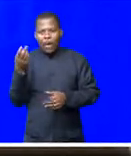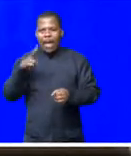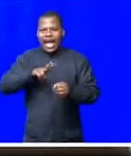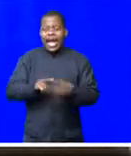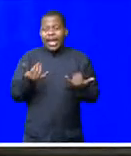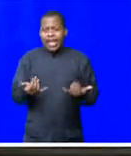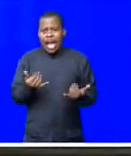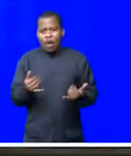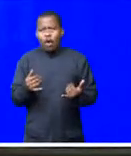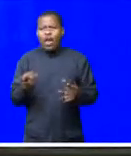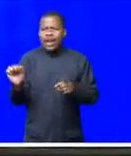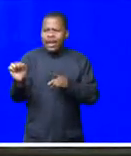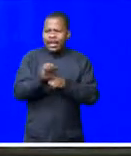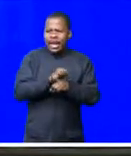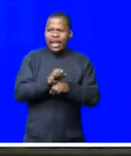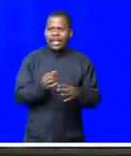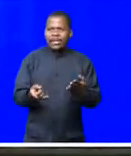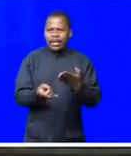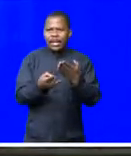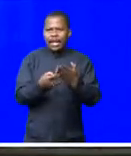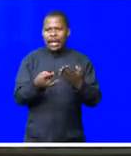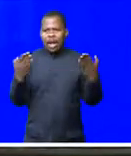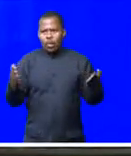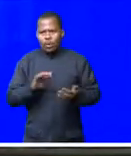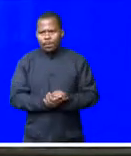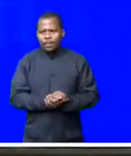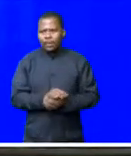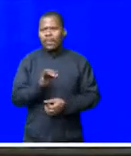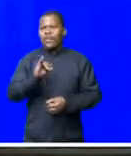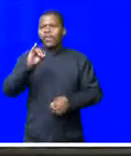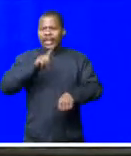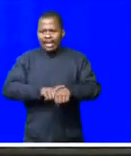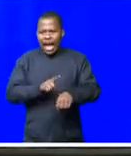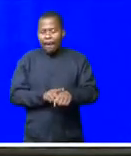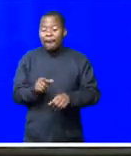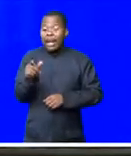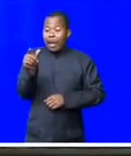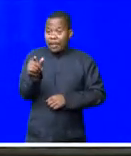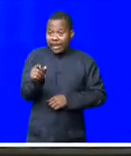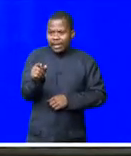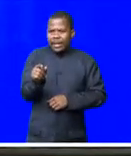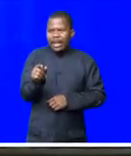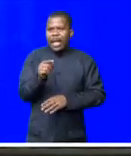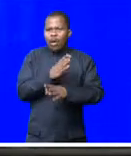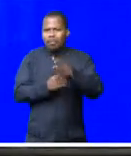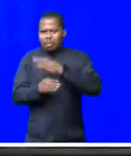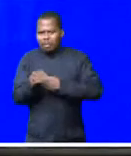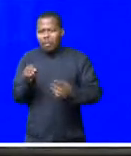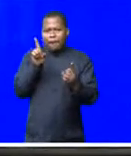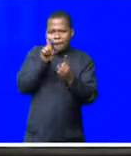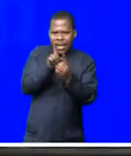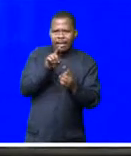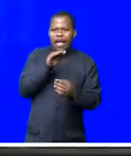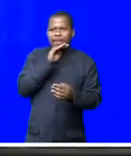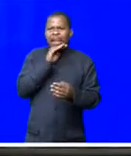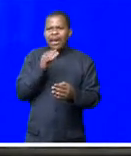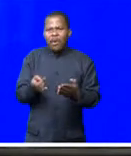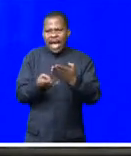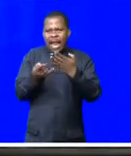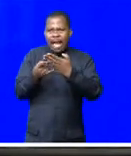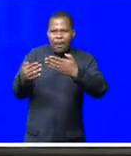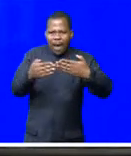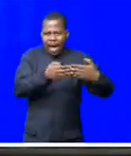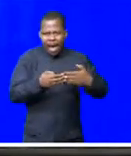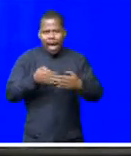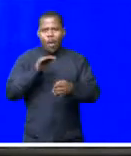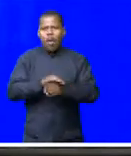lebhekekile kibo. Awuhlangana nemuntu kwecala yini lo yendako yini lebhekeke kuwe because most of the time